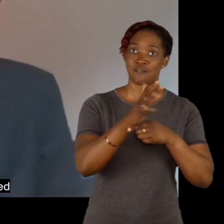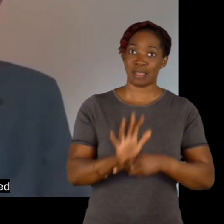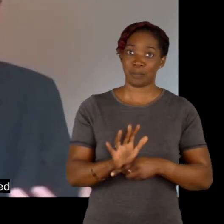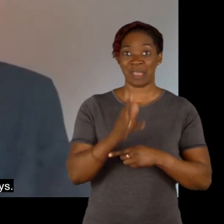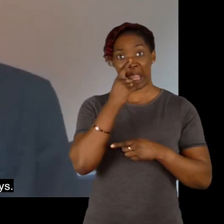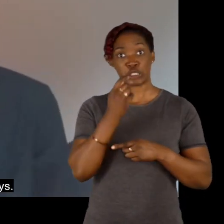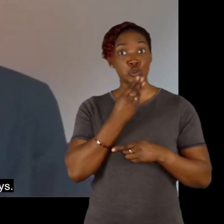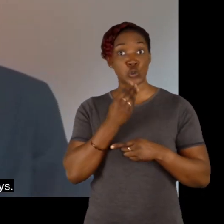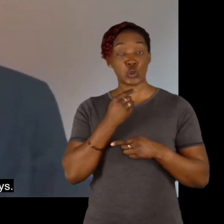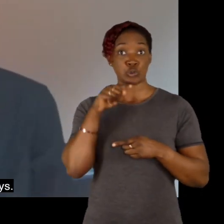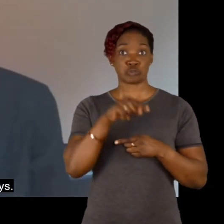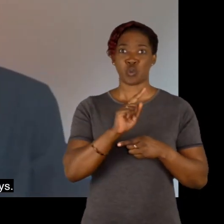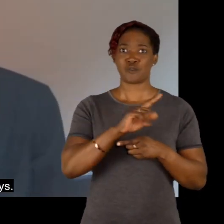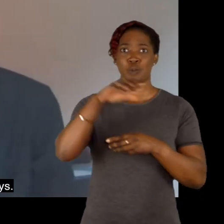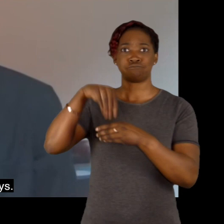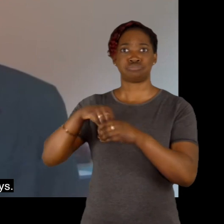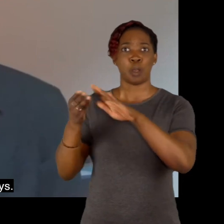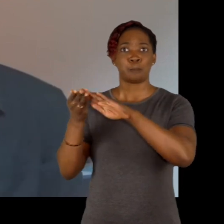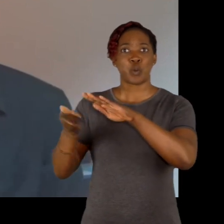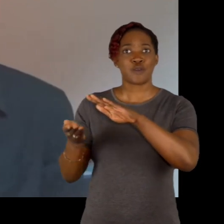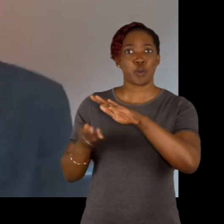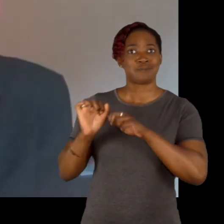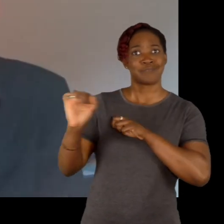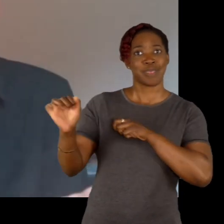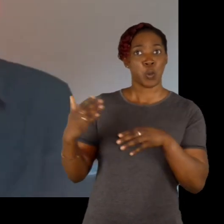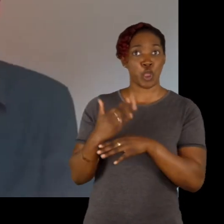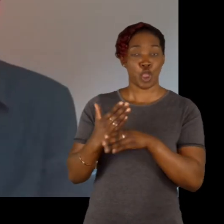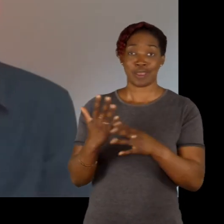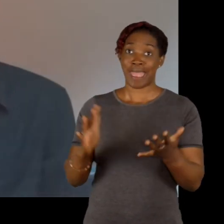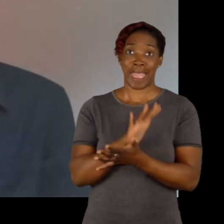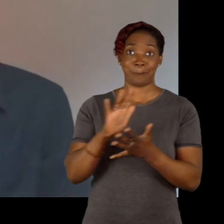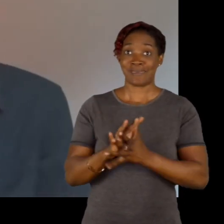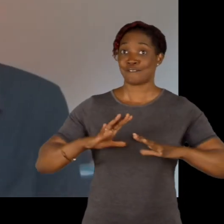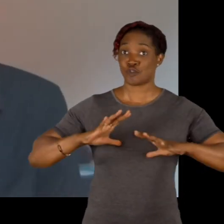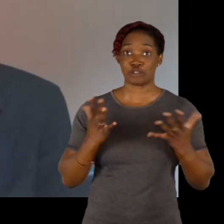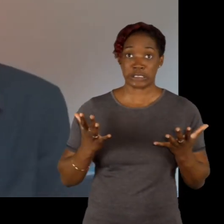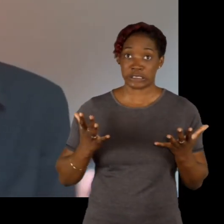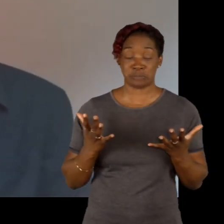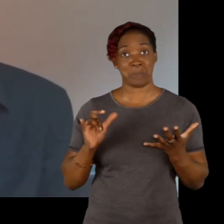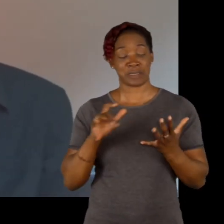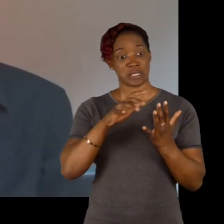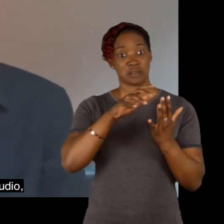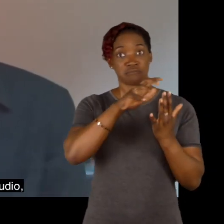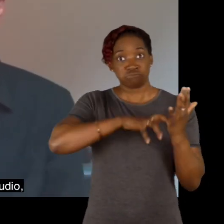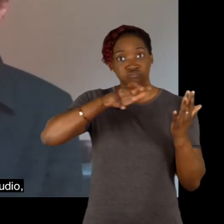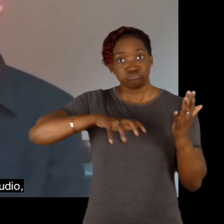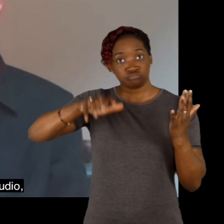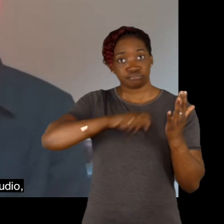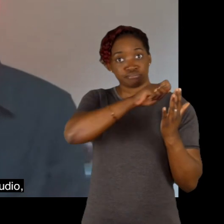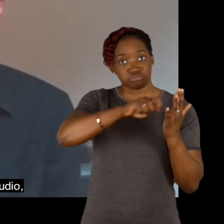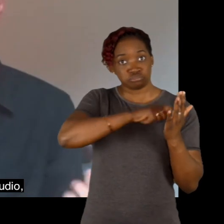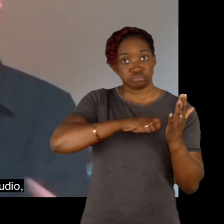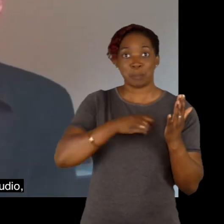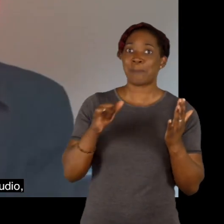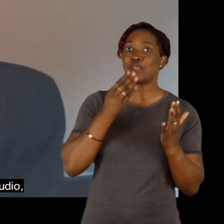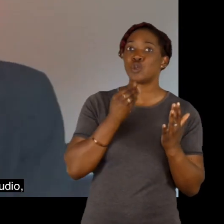for the work they need to do for university anyways. They're often happy to score your film for free and may have access